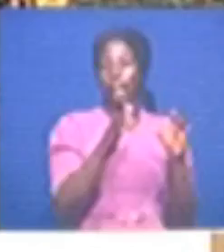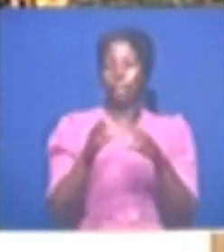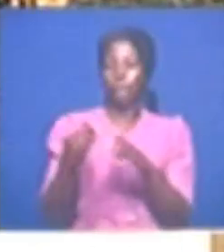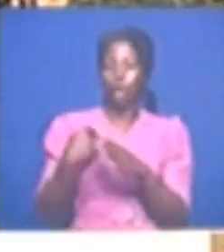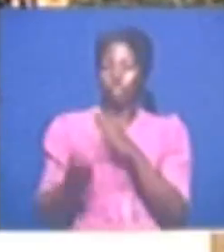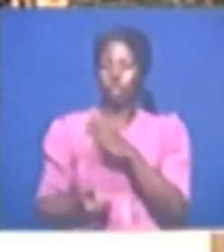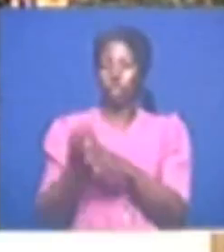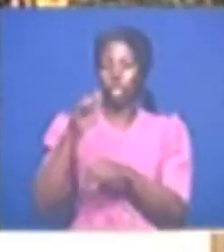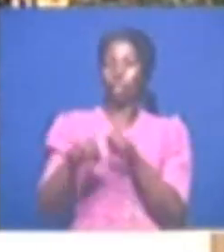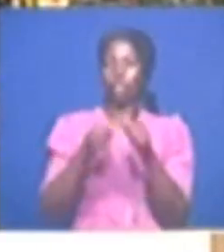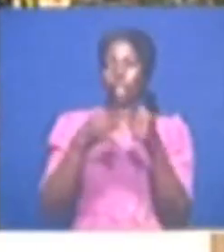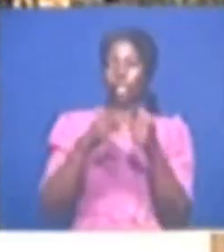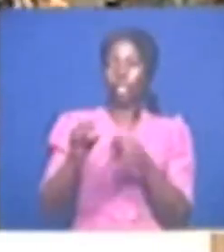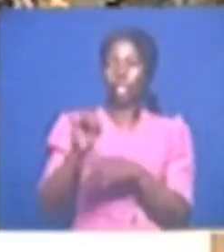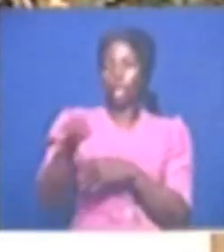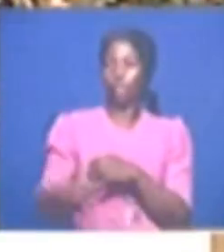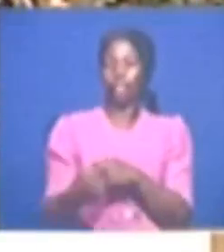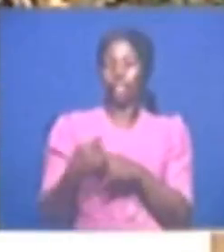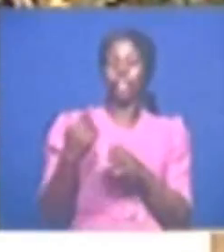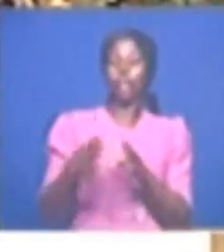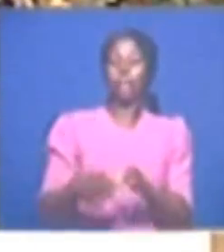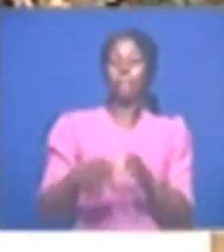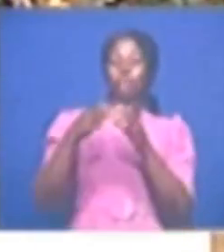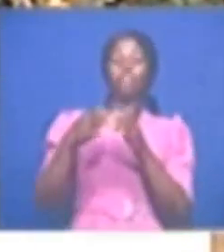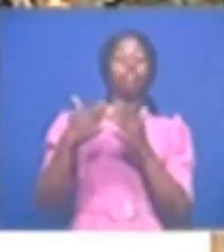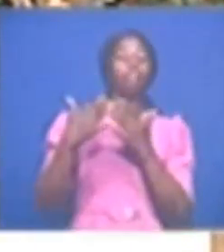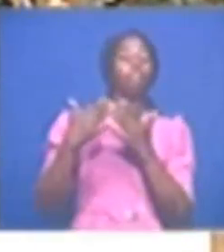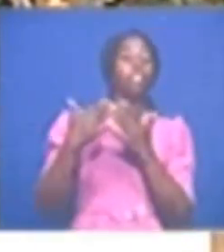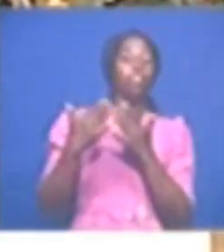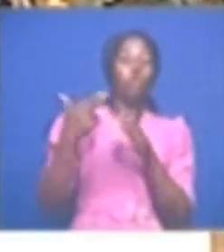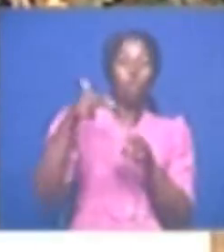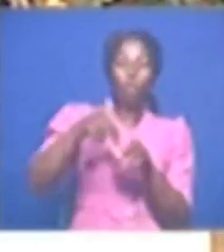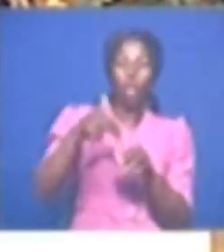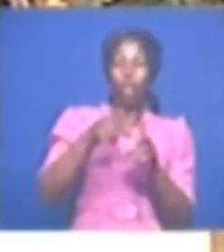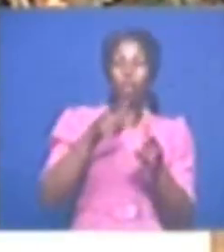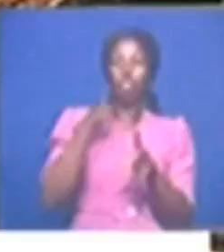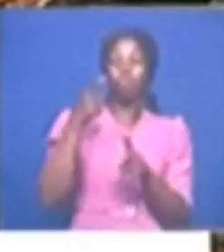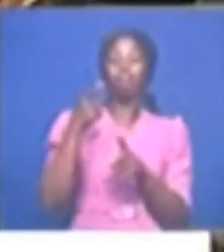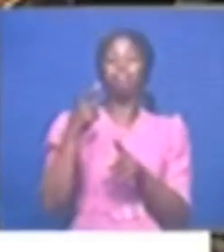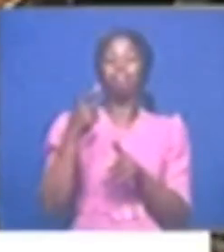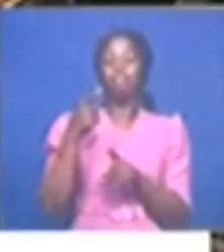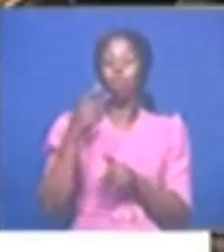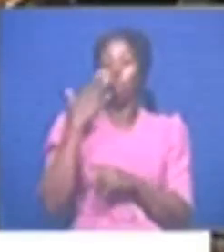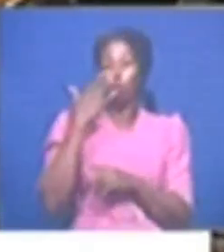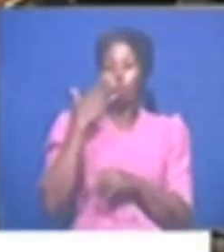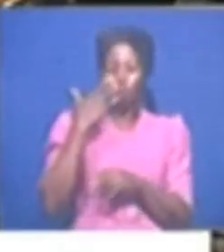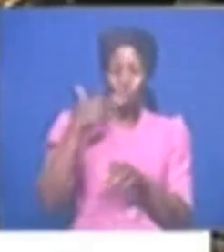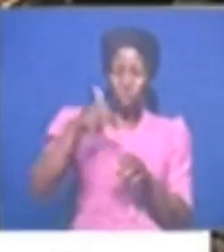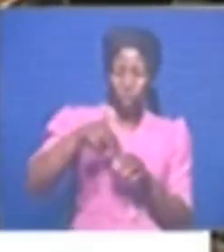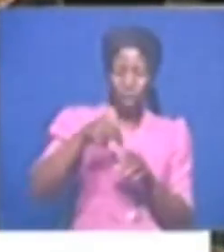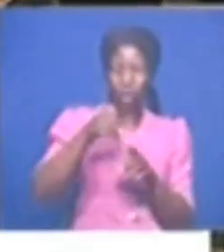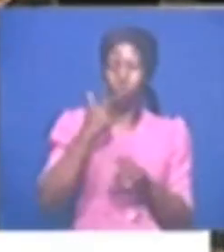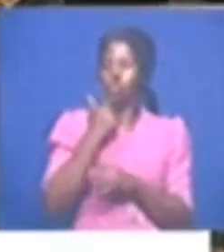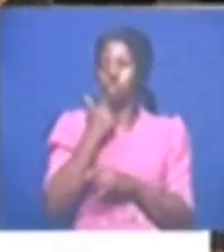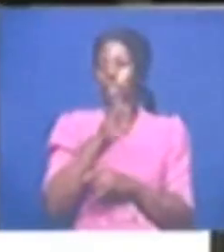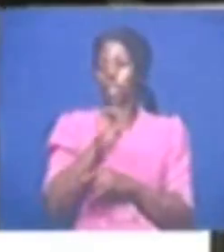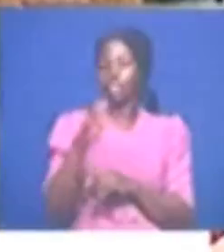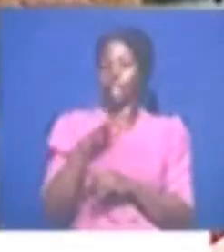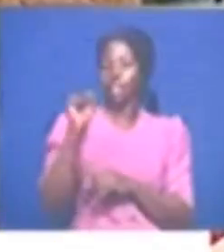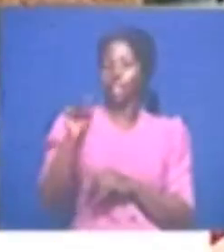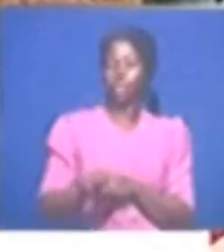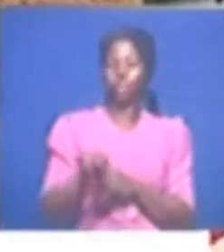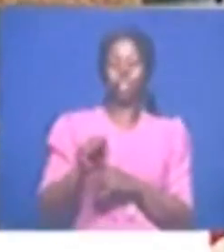about 80,000 barrels of crude oil from the wells in Turkana East and Turkana South. Talo Oil is currently